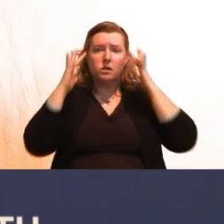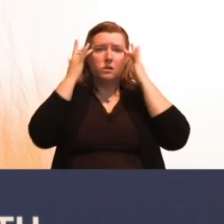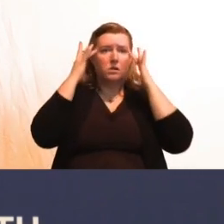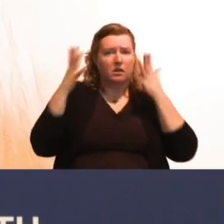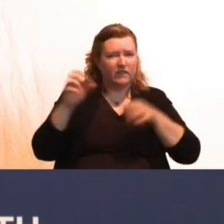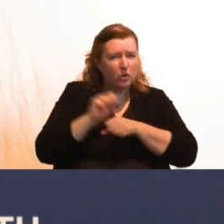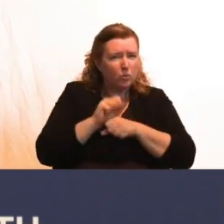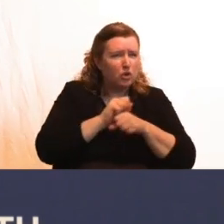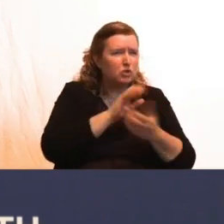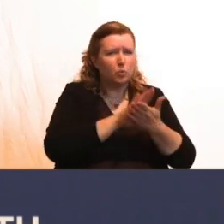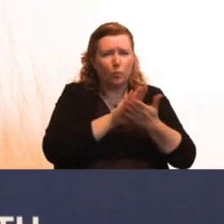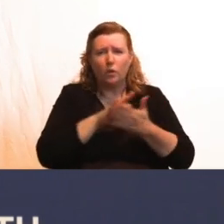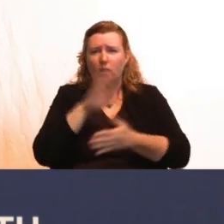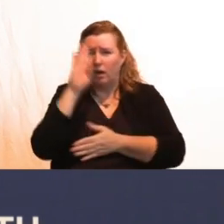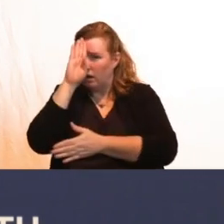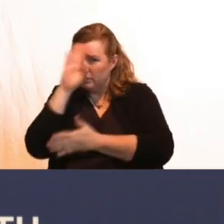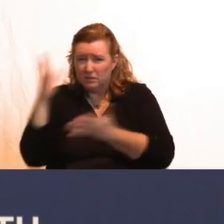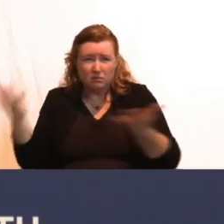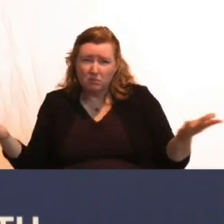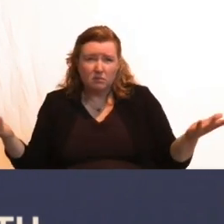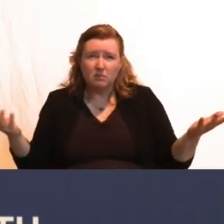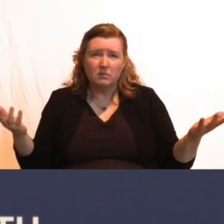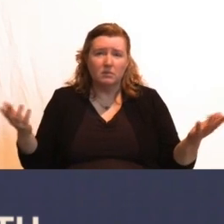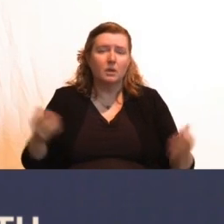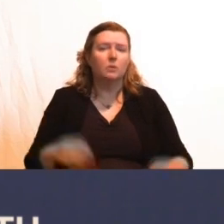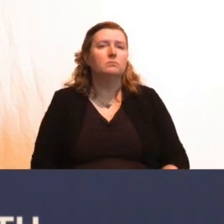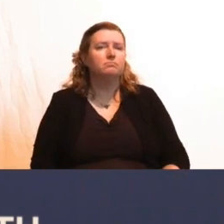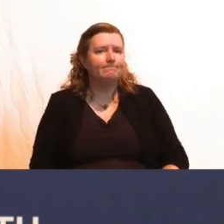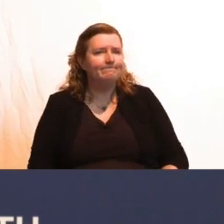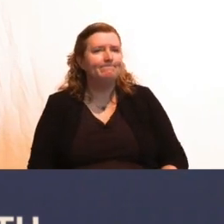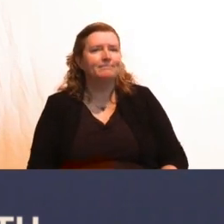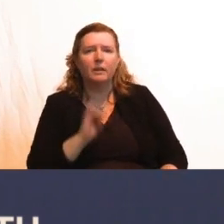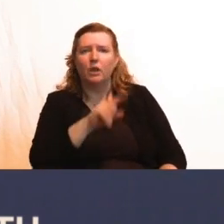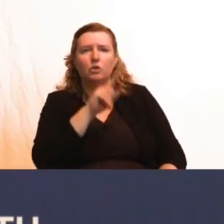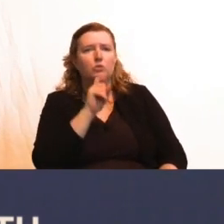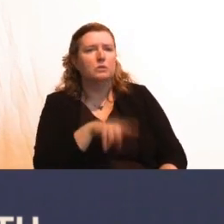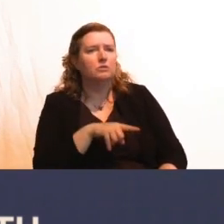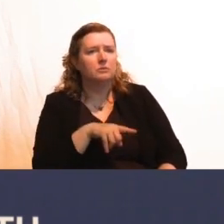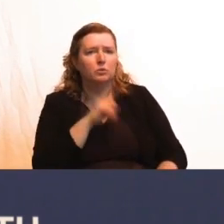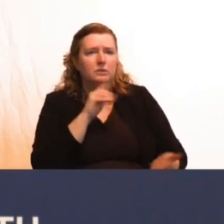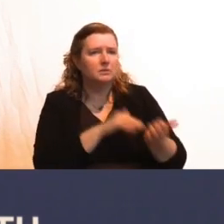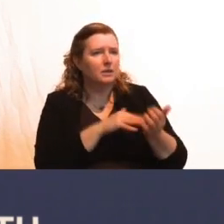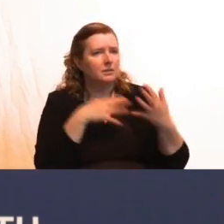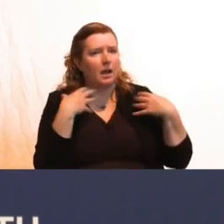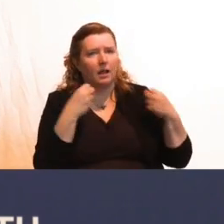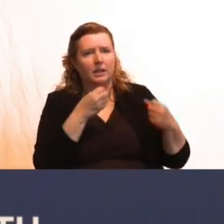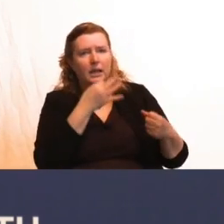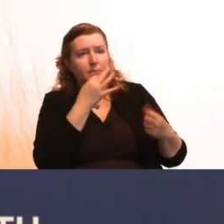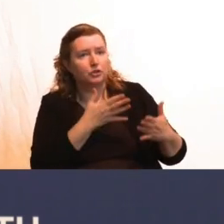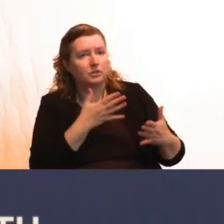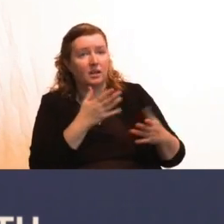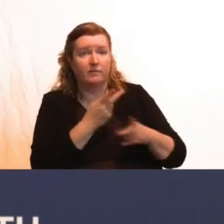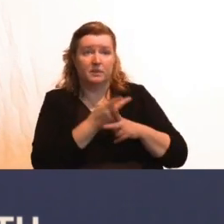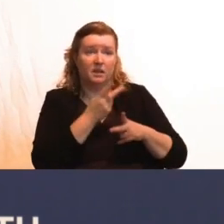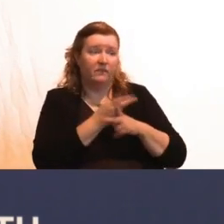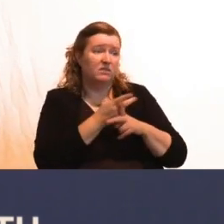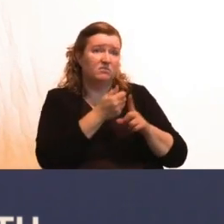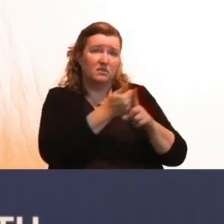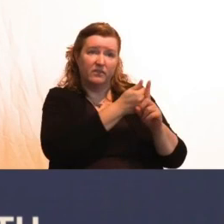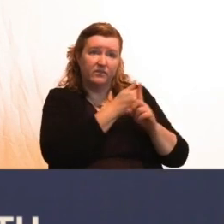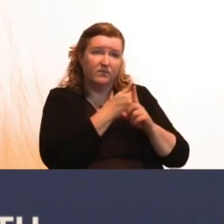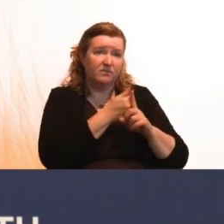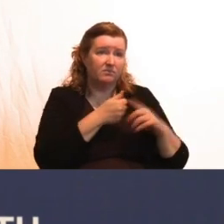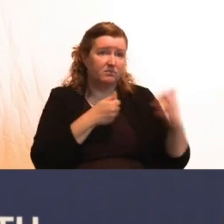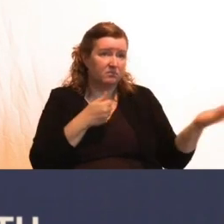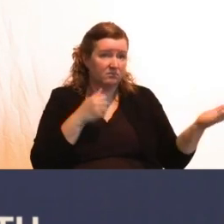very careful, I would think, Judy. Someone who's immunocompromised. The good news is, Ed kind of alluded to